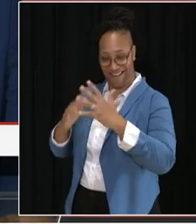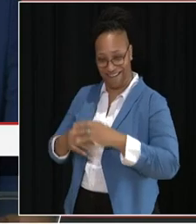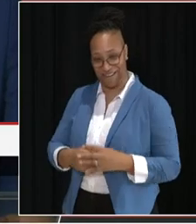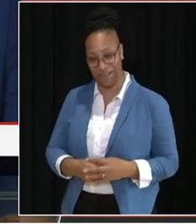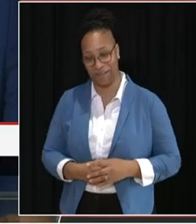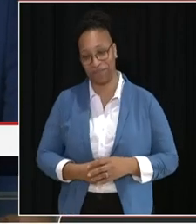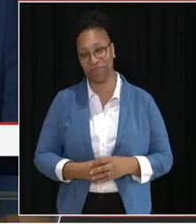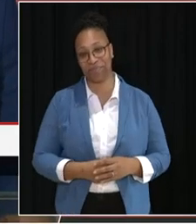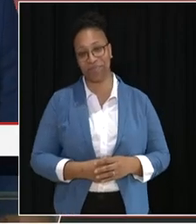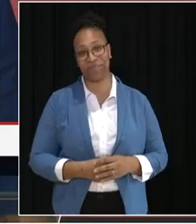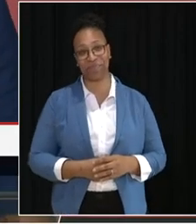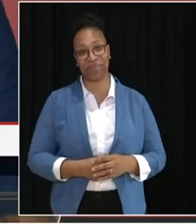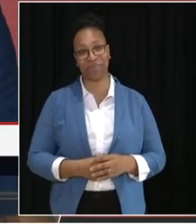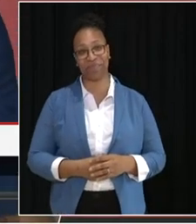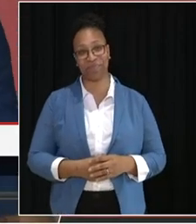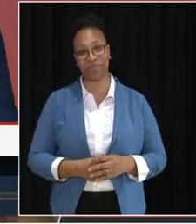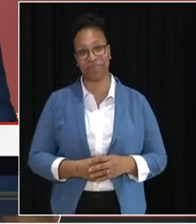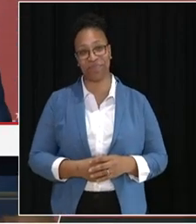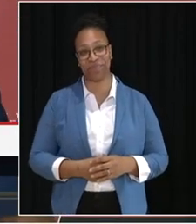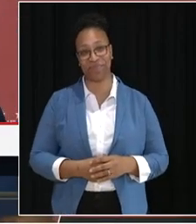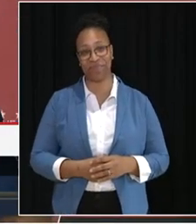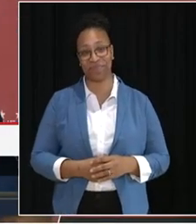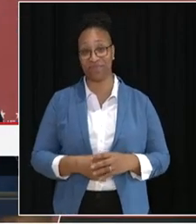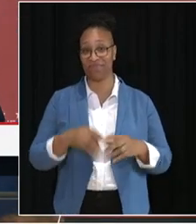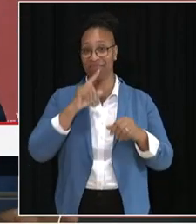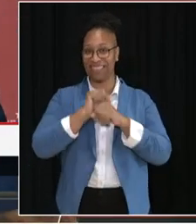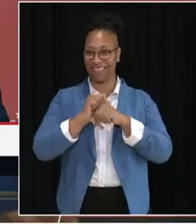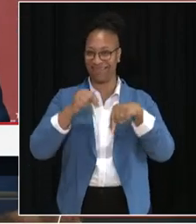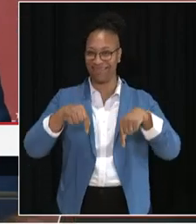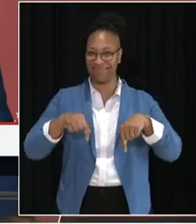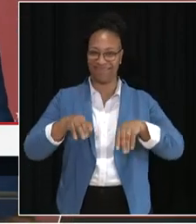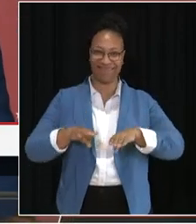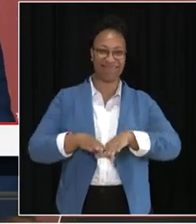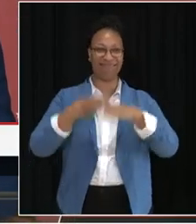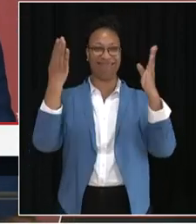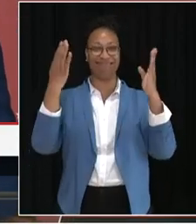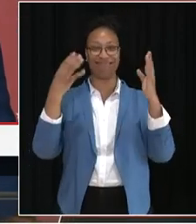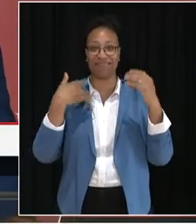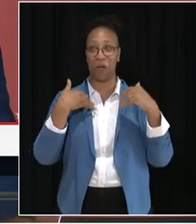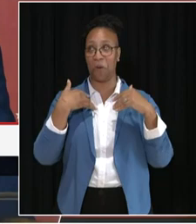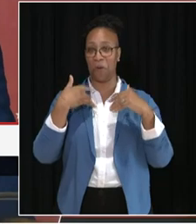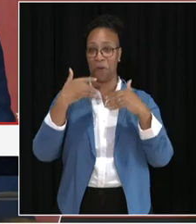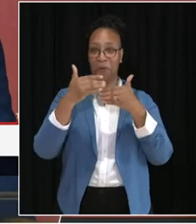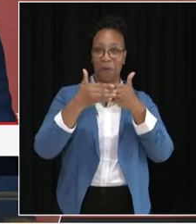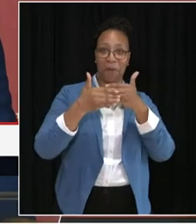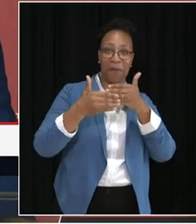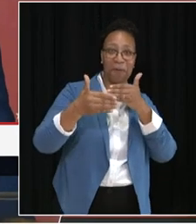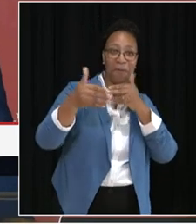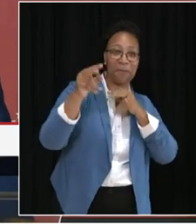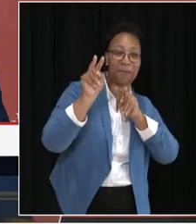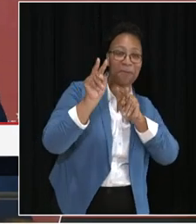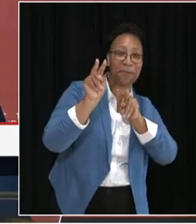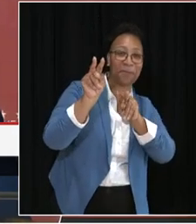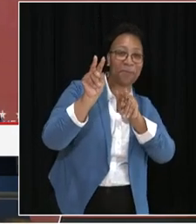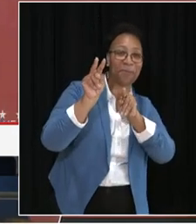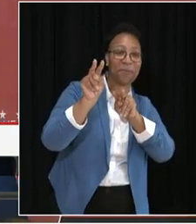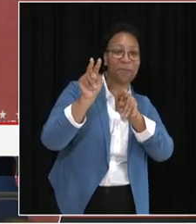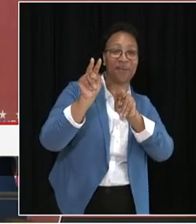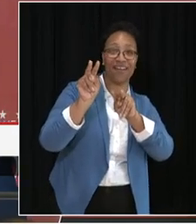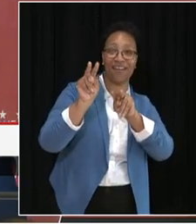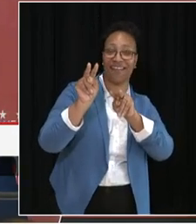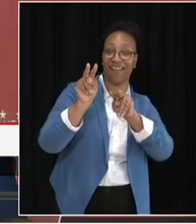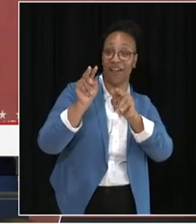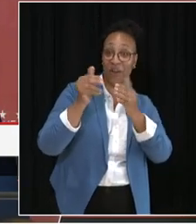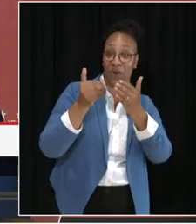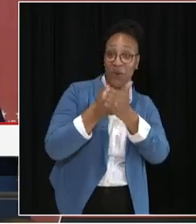In opening our new building, there is so much to look forward to. With the brand new facilities that help foster the independence, responsibility,